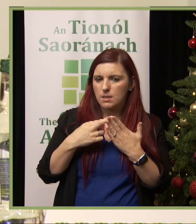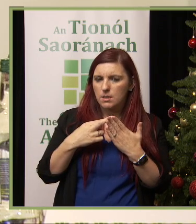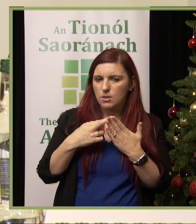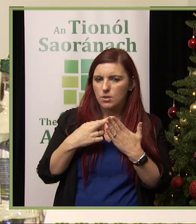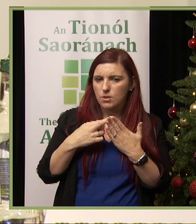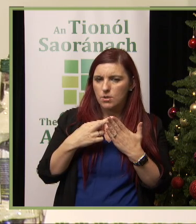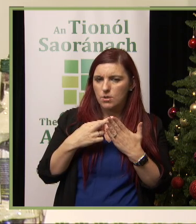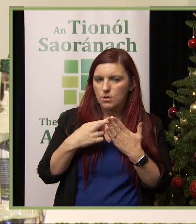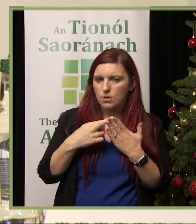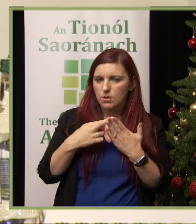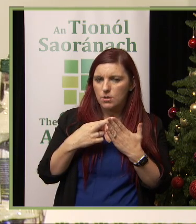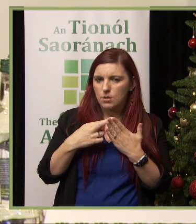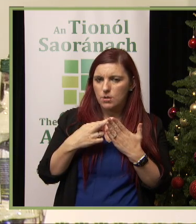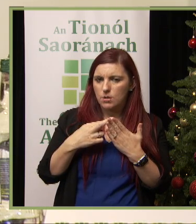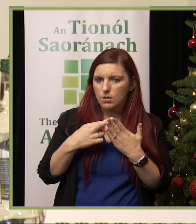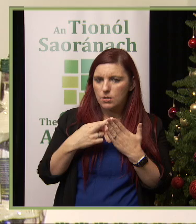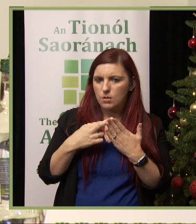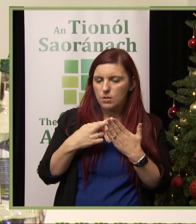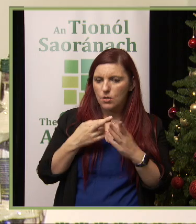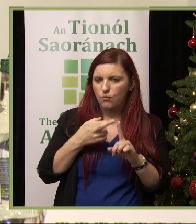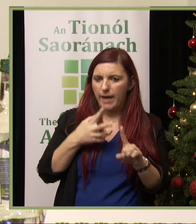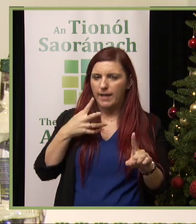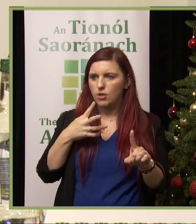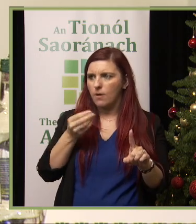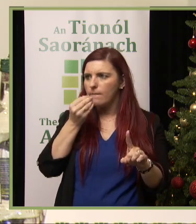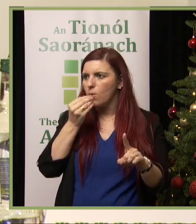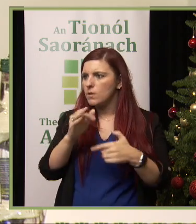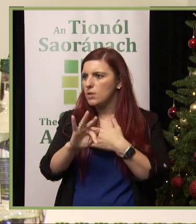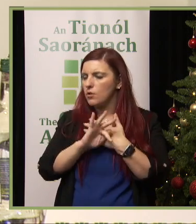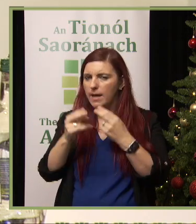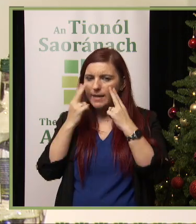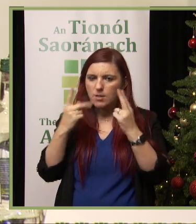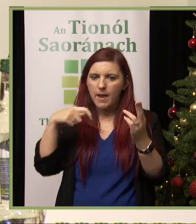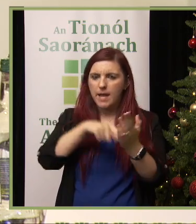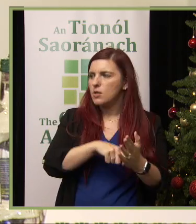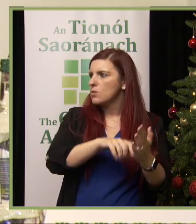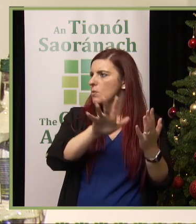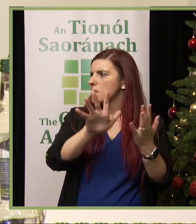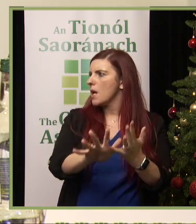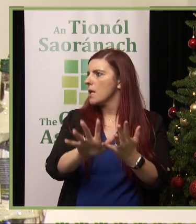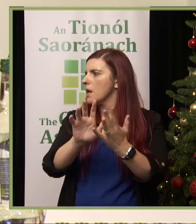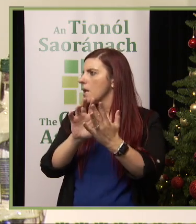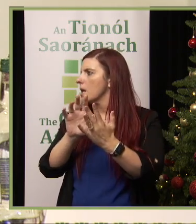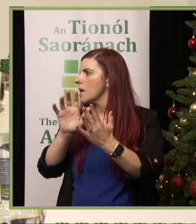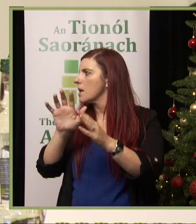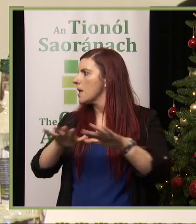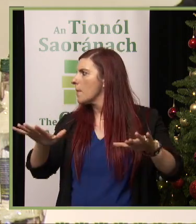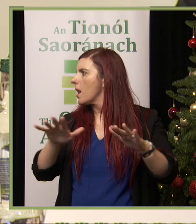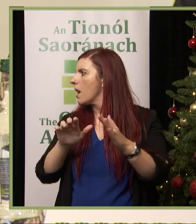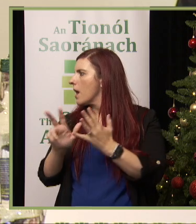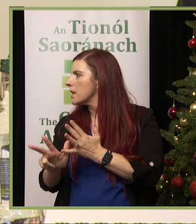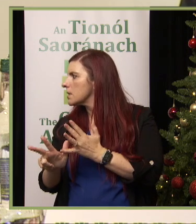with the acknowledgement of food security could be added on to 10 and what this table 8